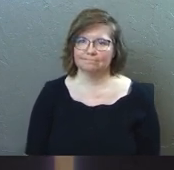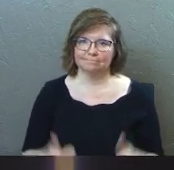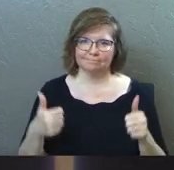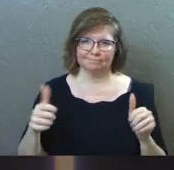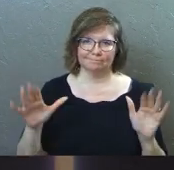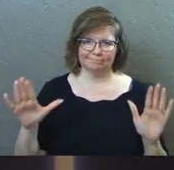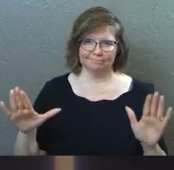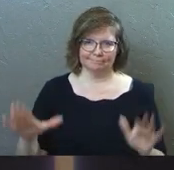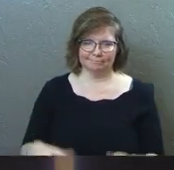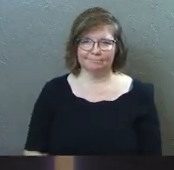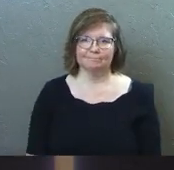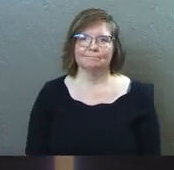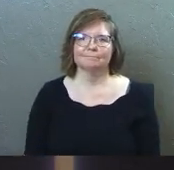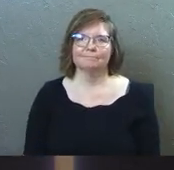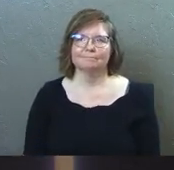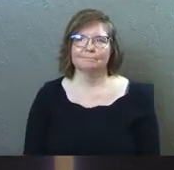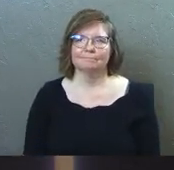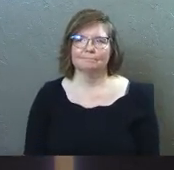Excellent.